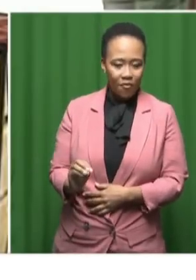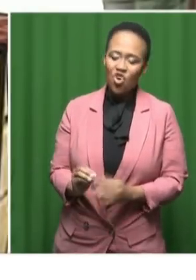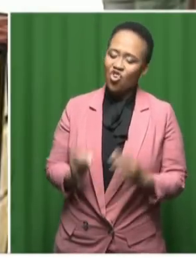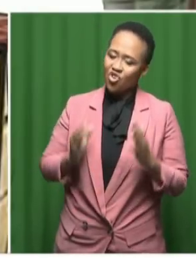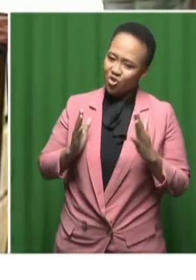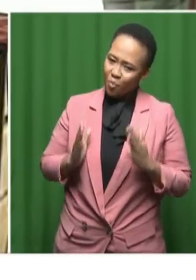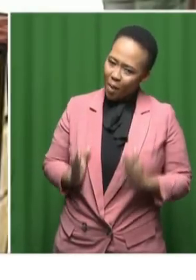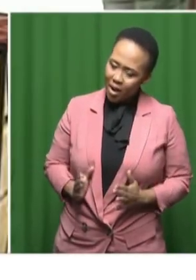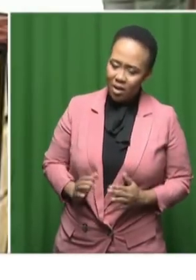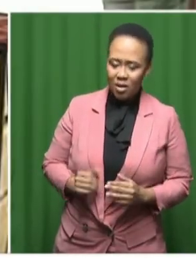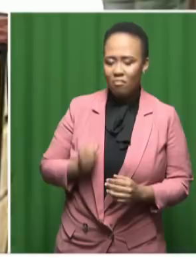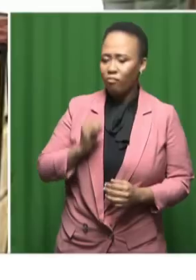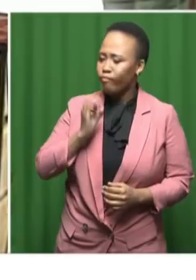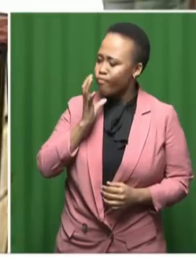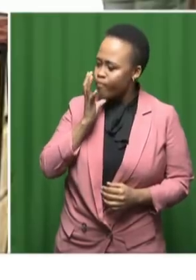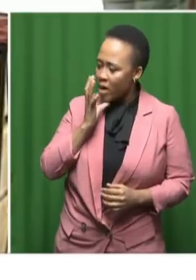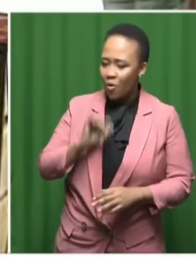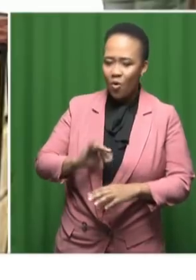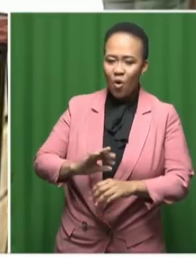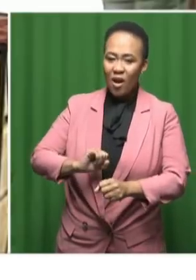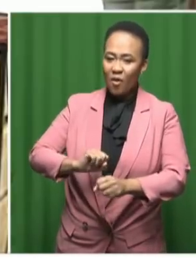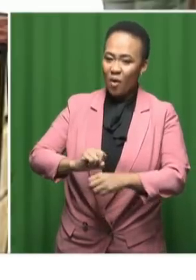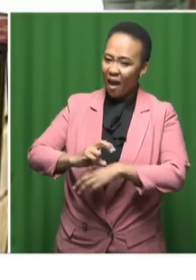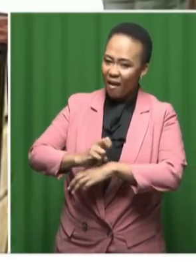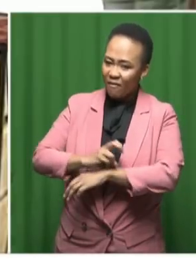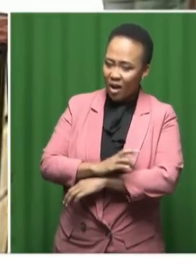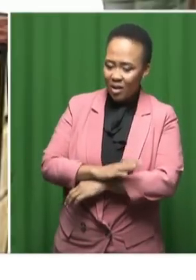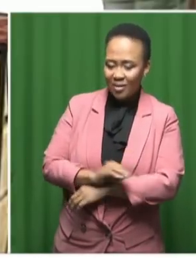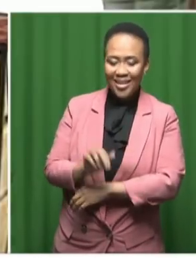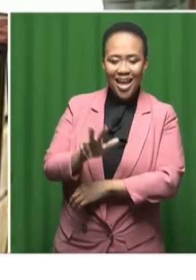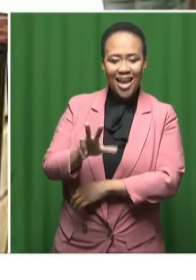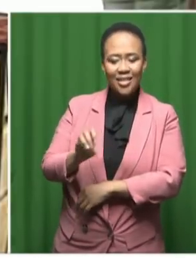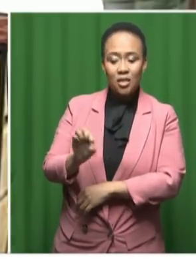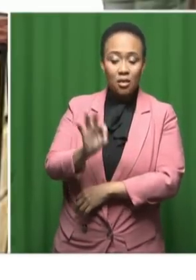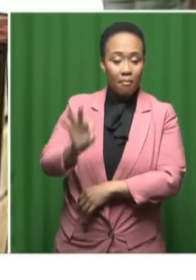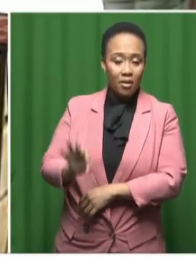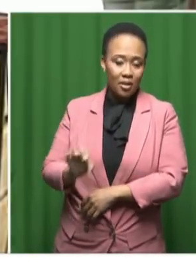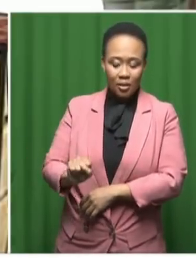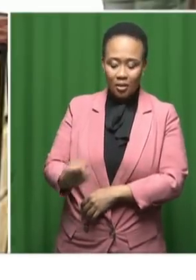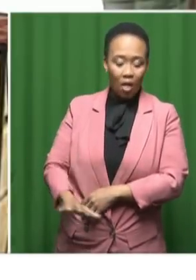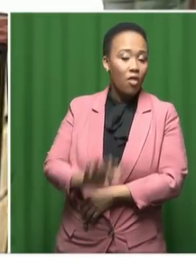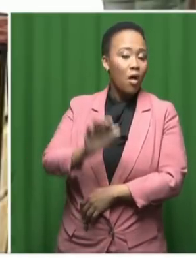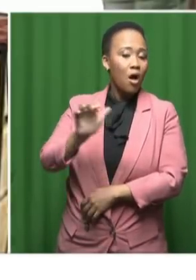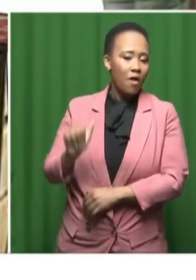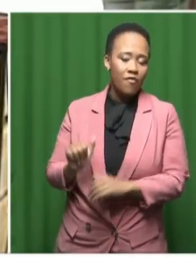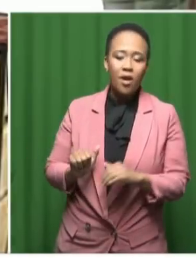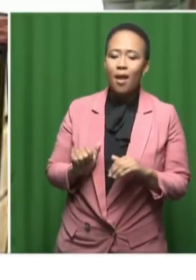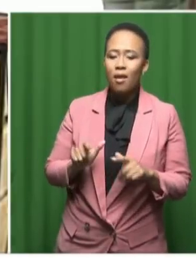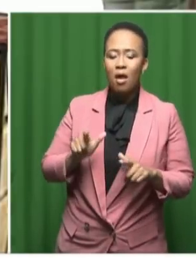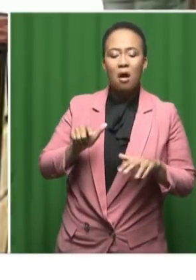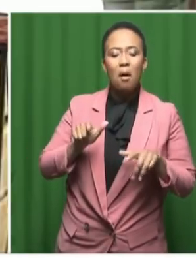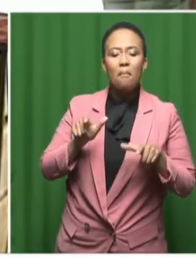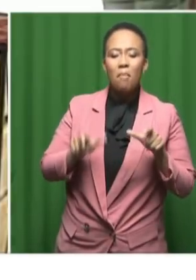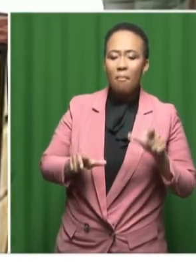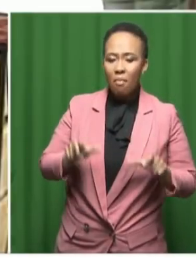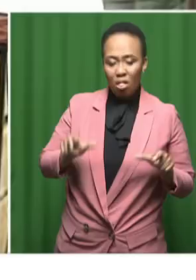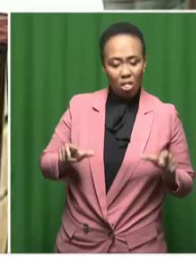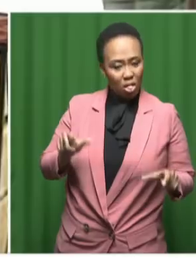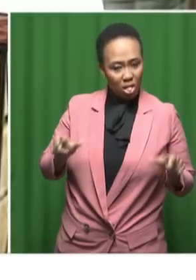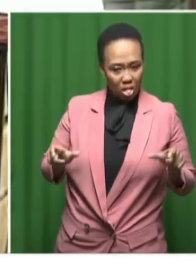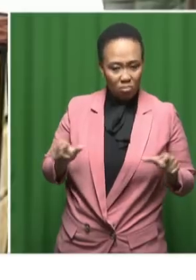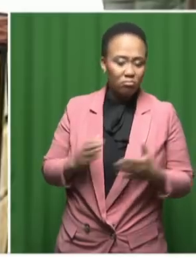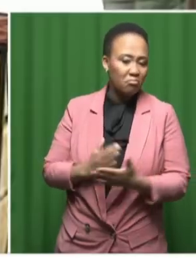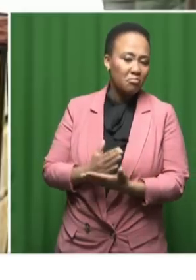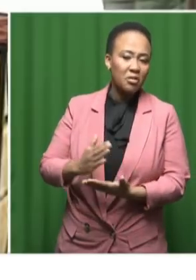this virus. We presume 80% of our South Africans are already somewhere has